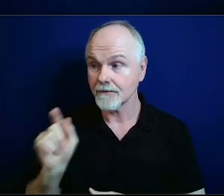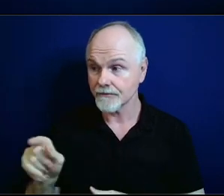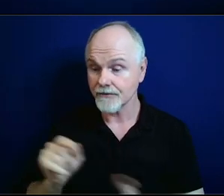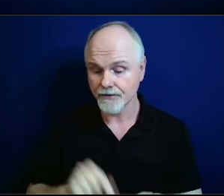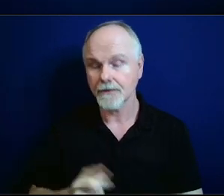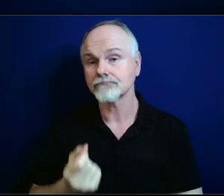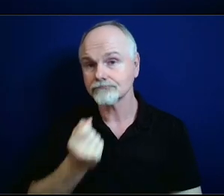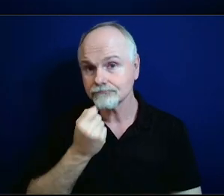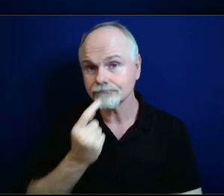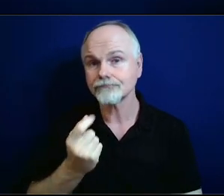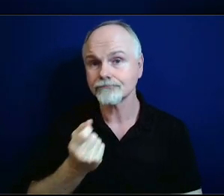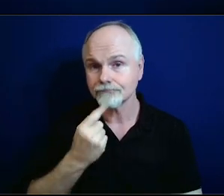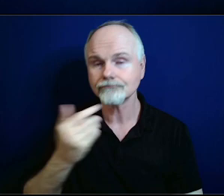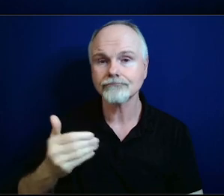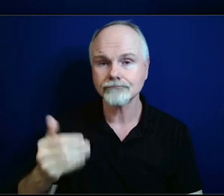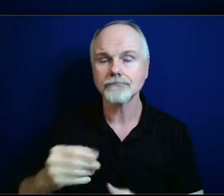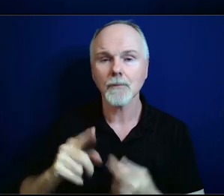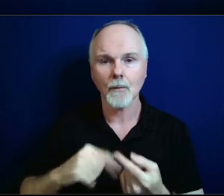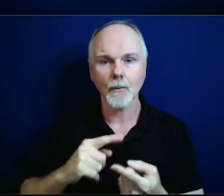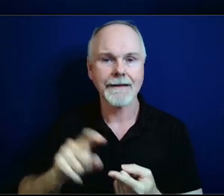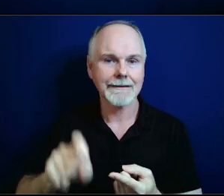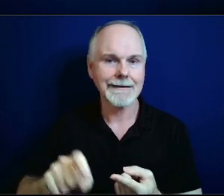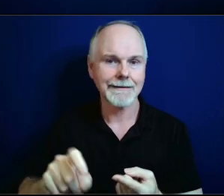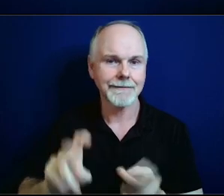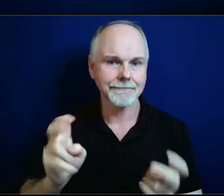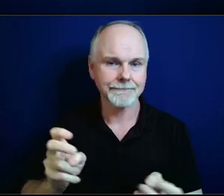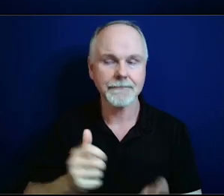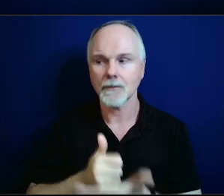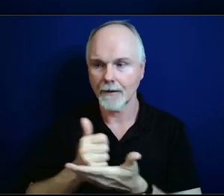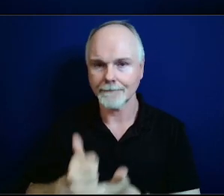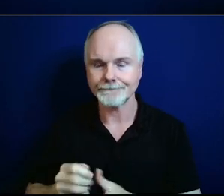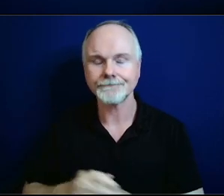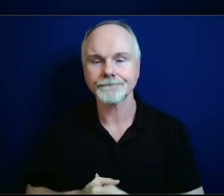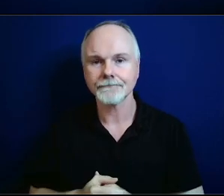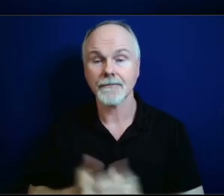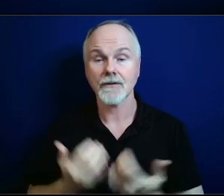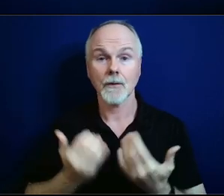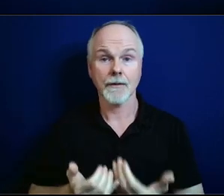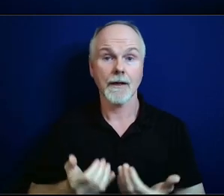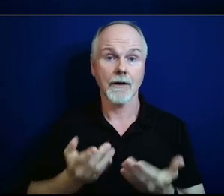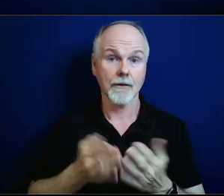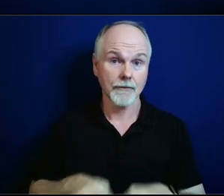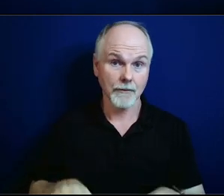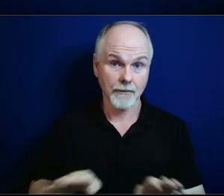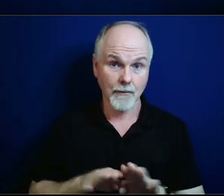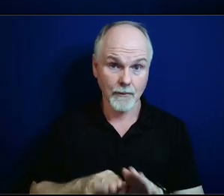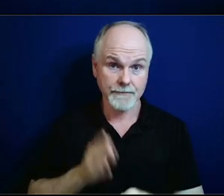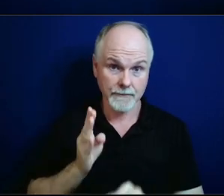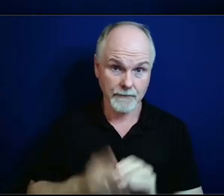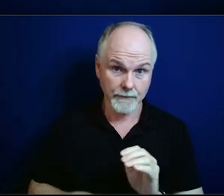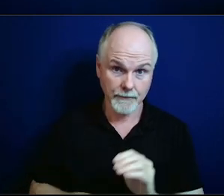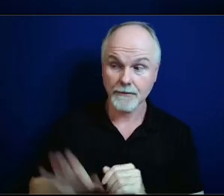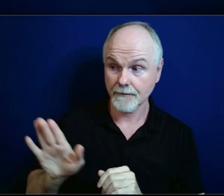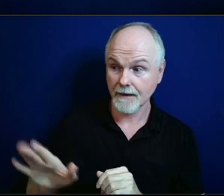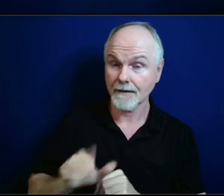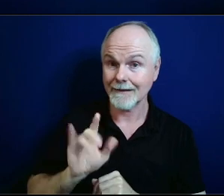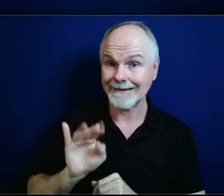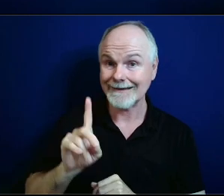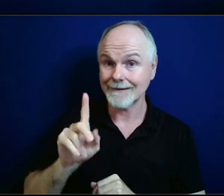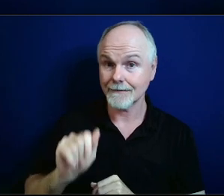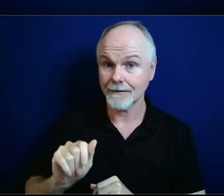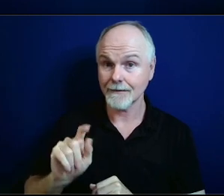To conclude, the patient intake with Mrs. Linda Thompson involved a thorough assessment of her